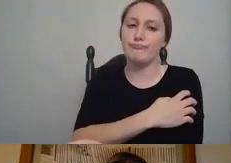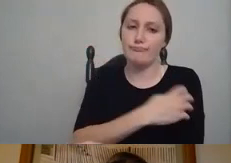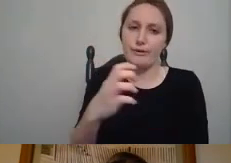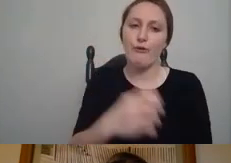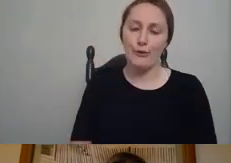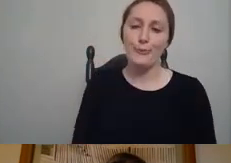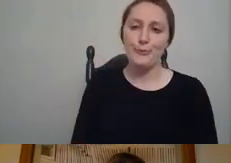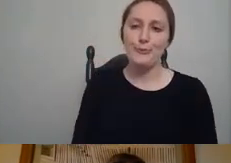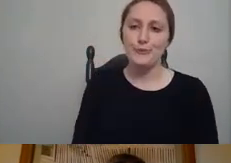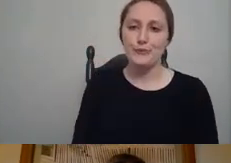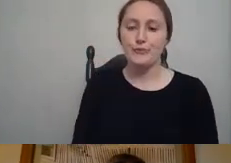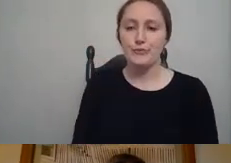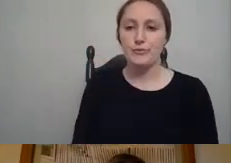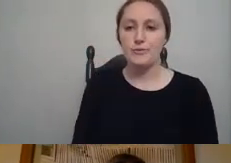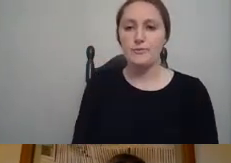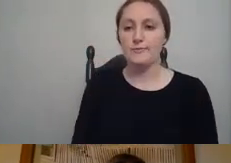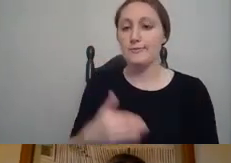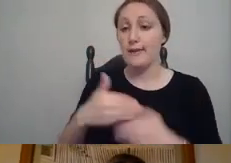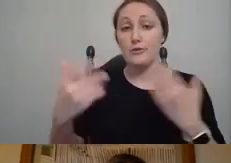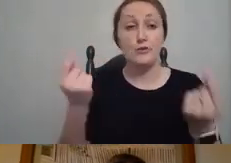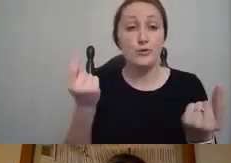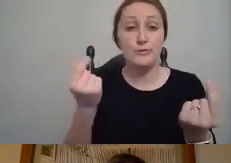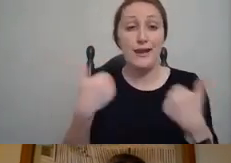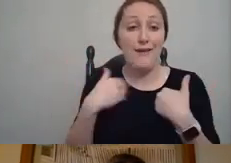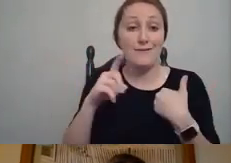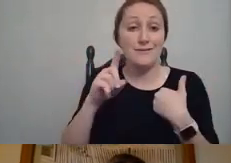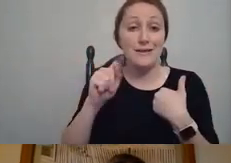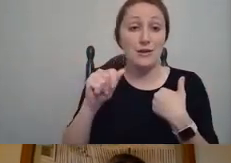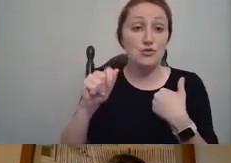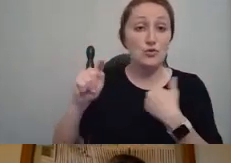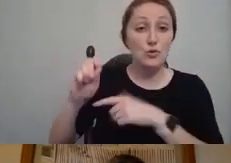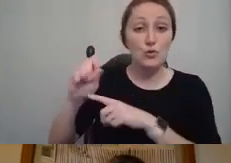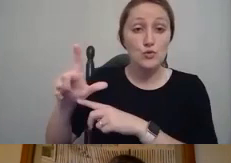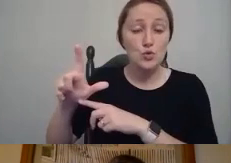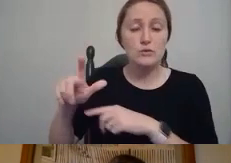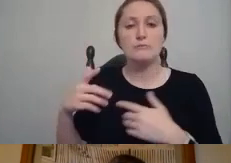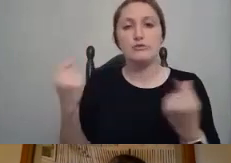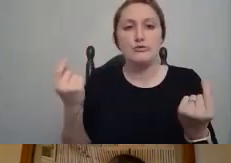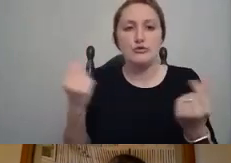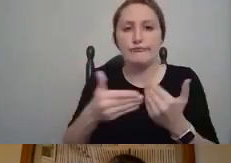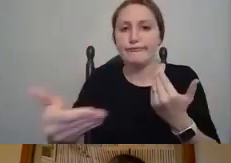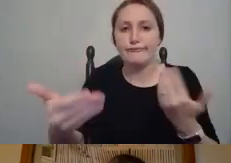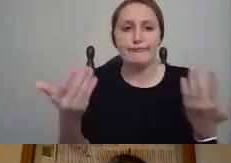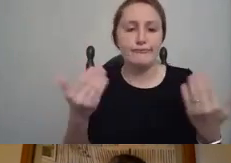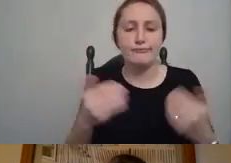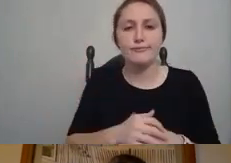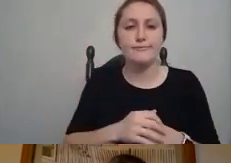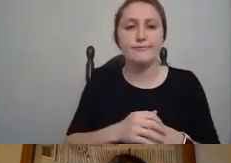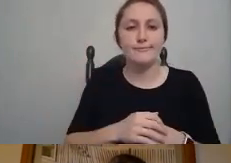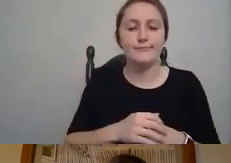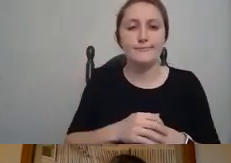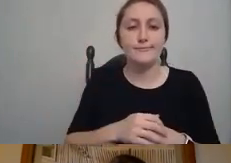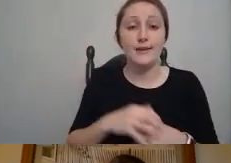The next thing is, what do we do now that we have that tool? And I would expect our